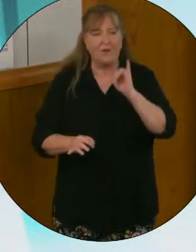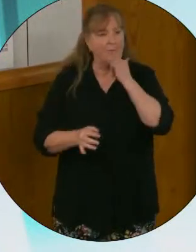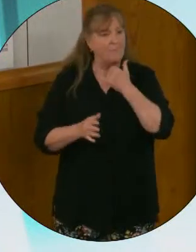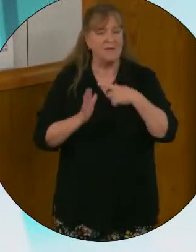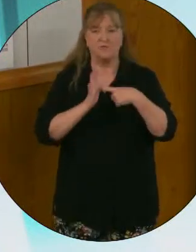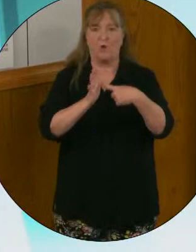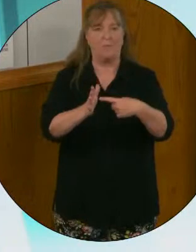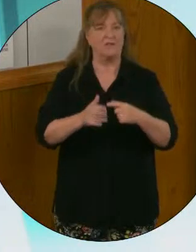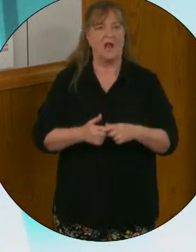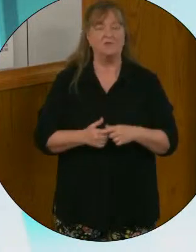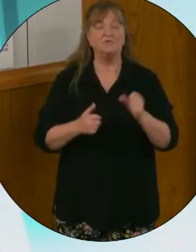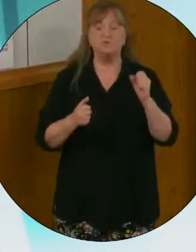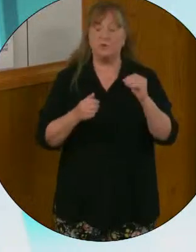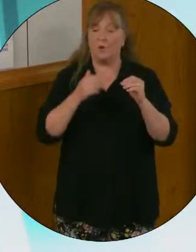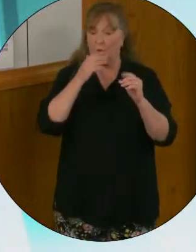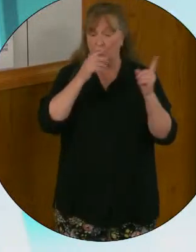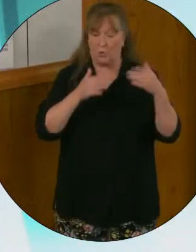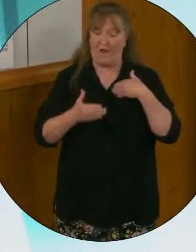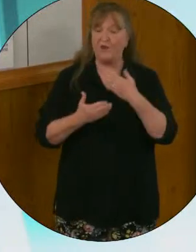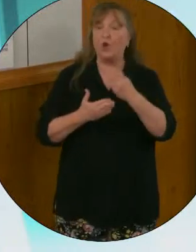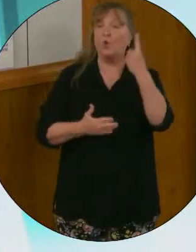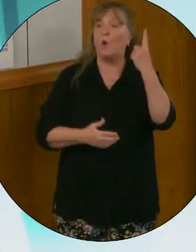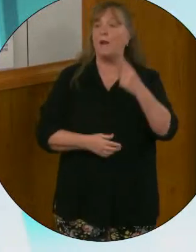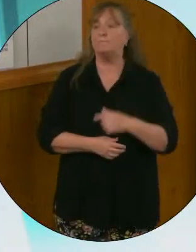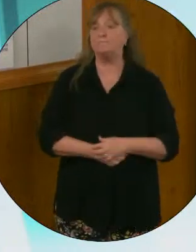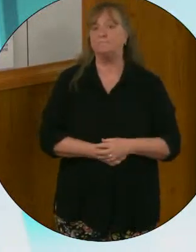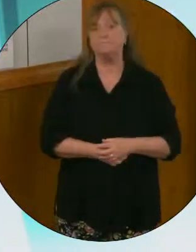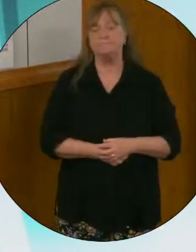misrepresentation. So you guys have a good one.